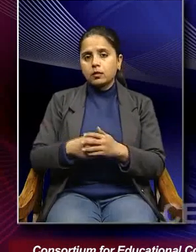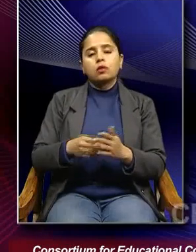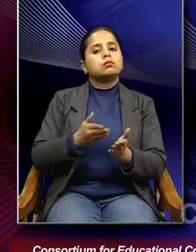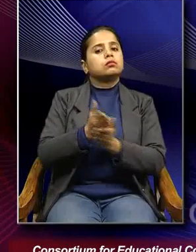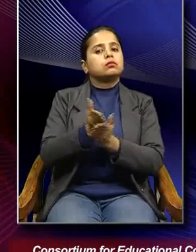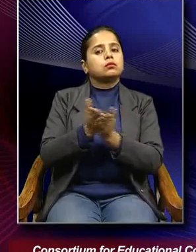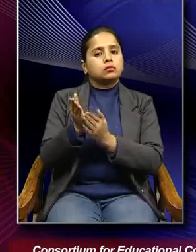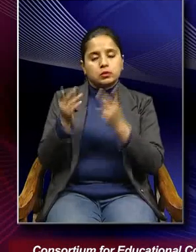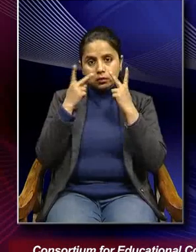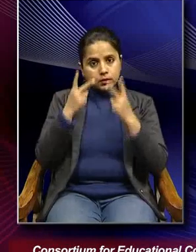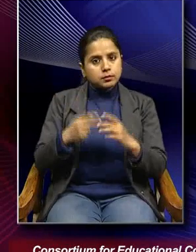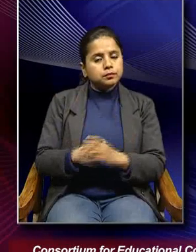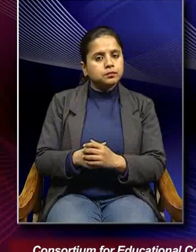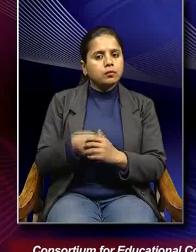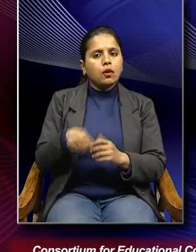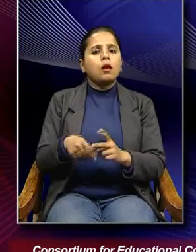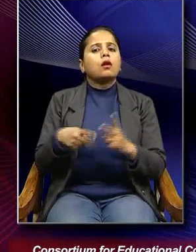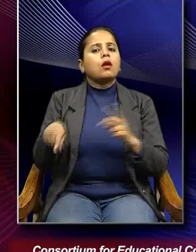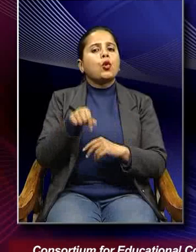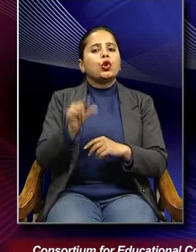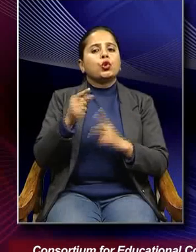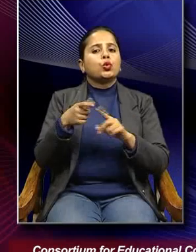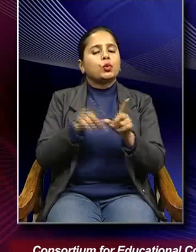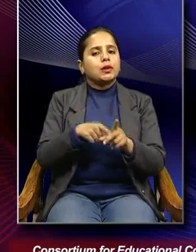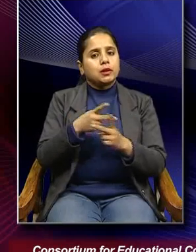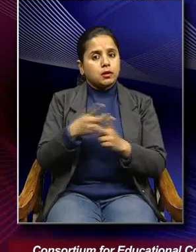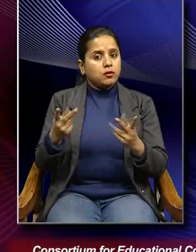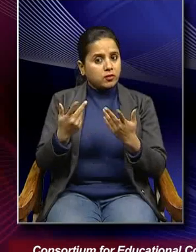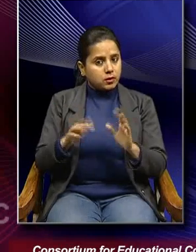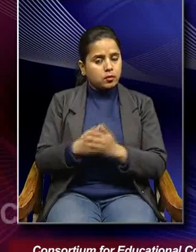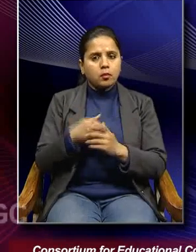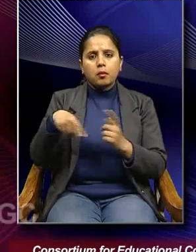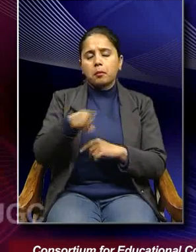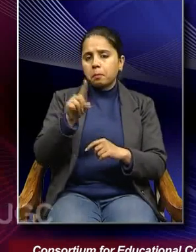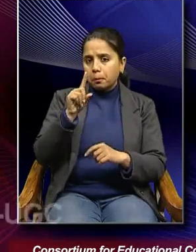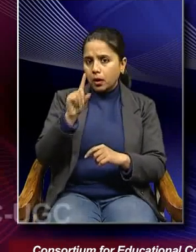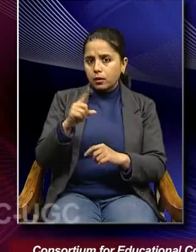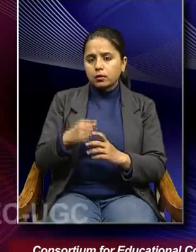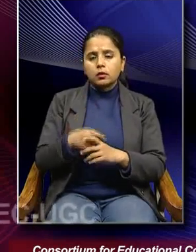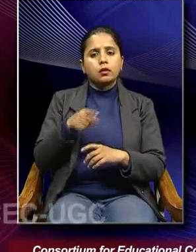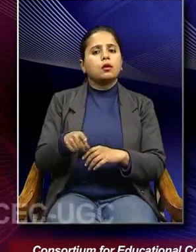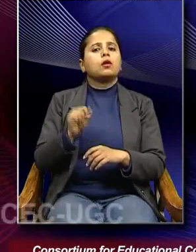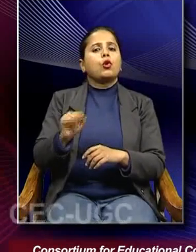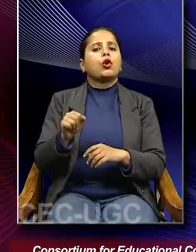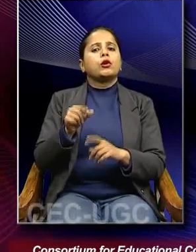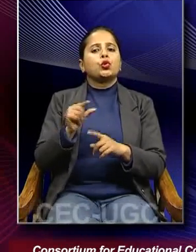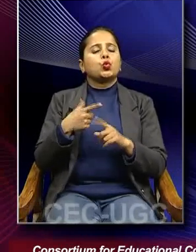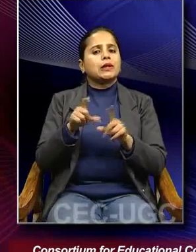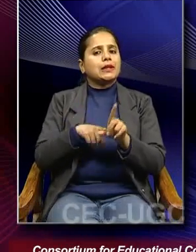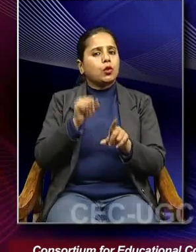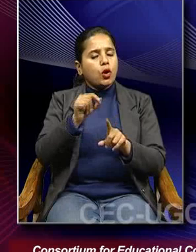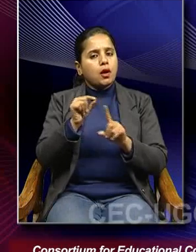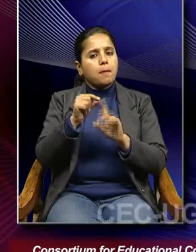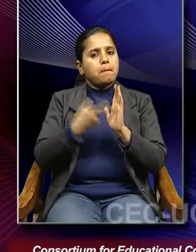variety of types of utility, but then what is the properties of utility functions for